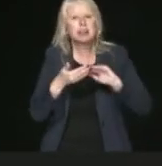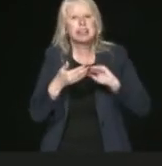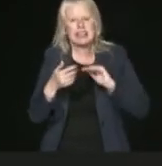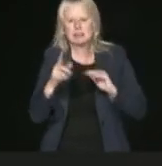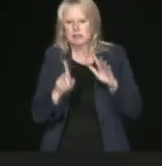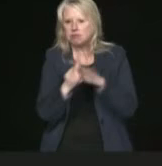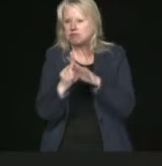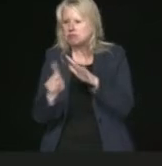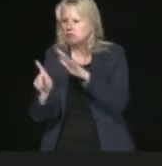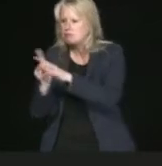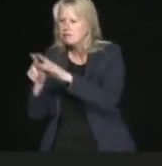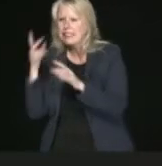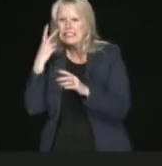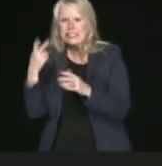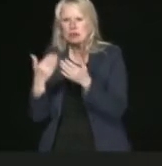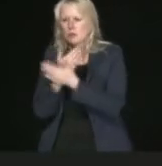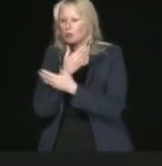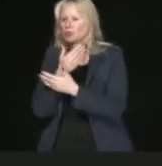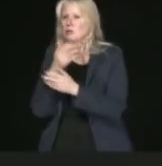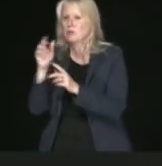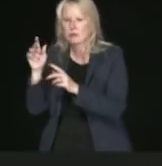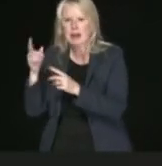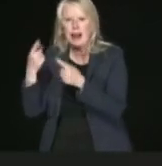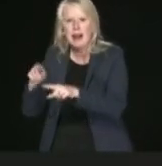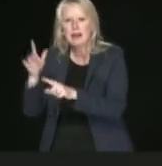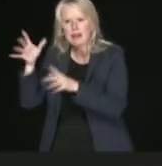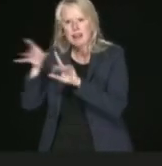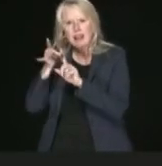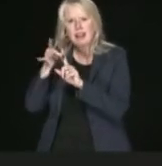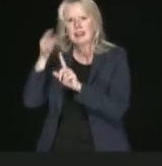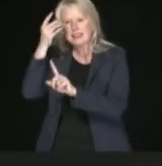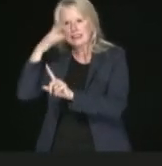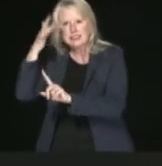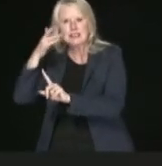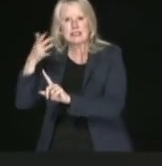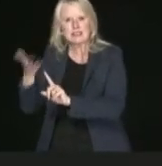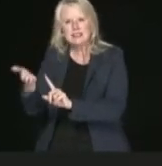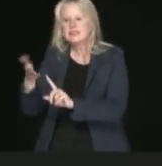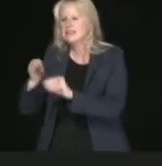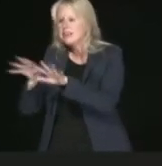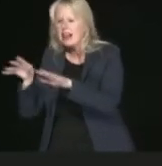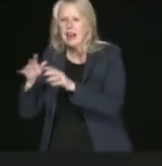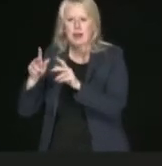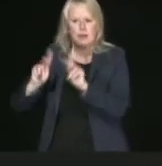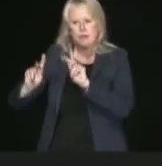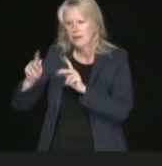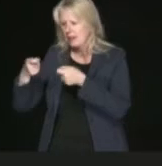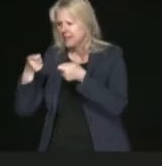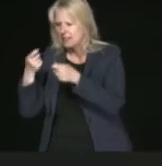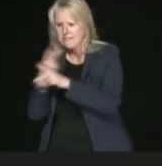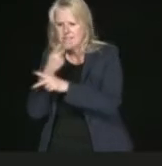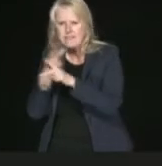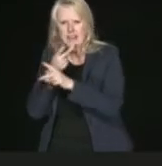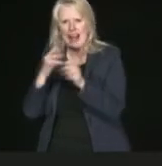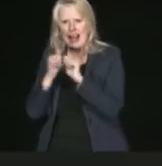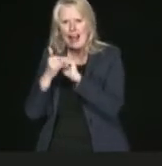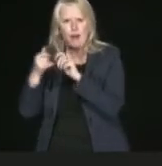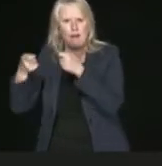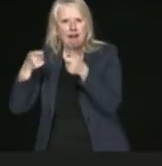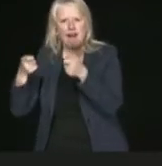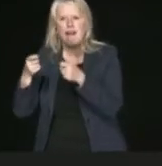new cases pop up here and there. We're seeing people struggle to handle it and to keep these